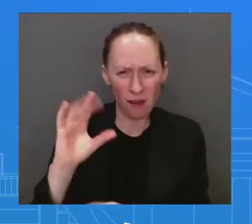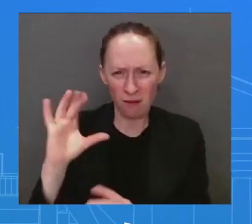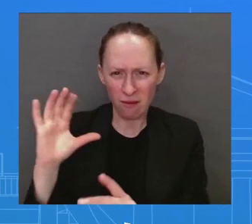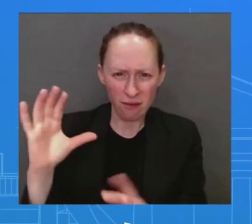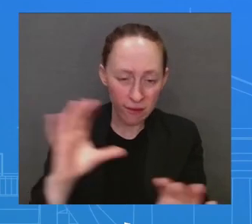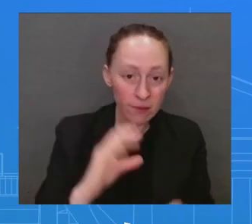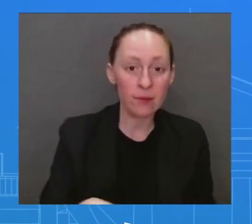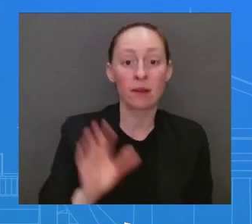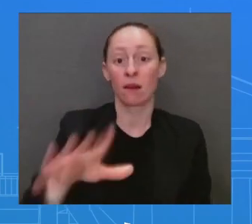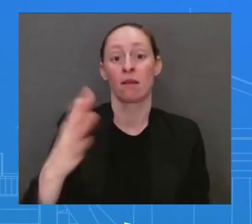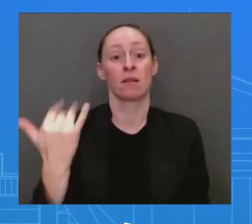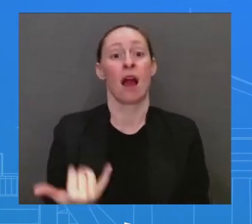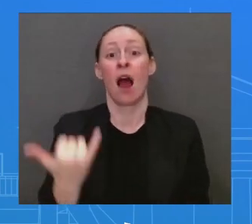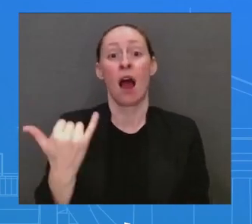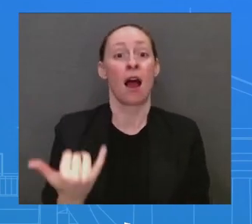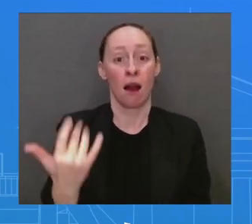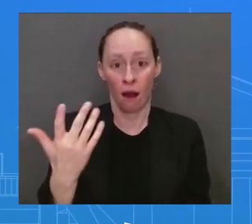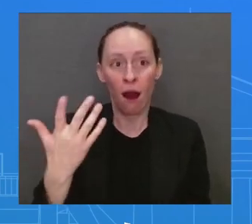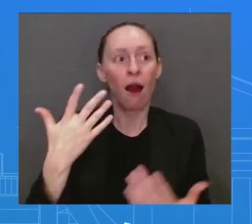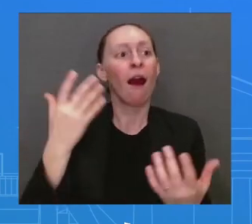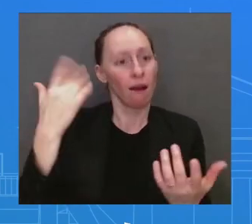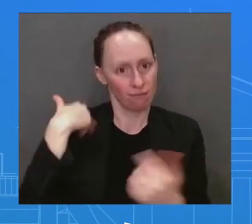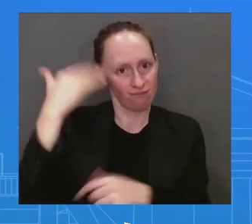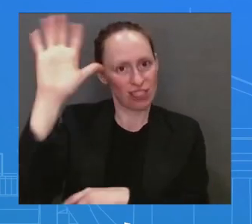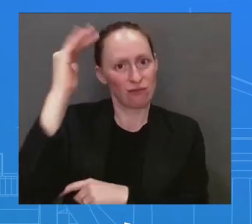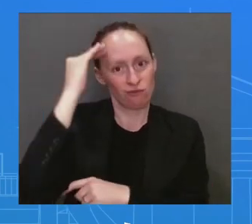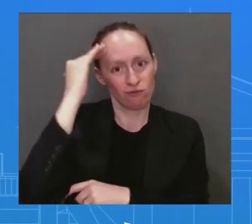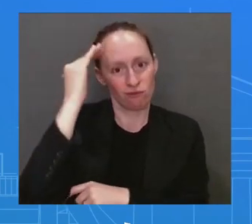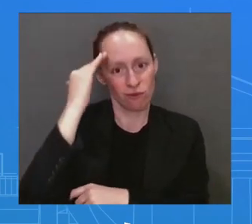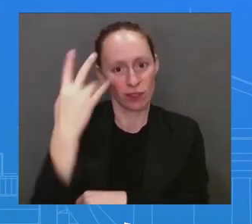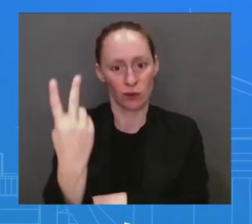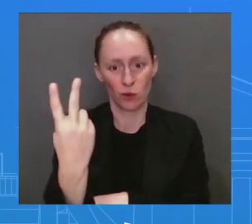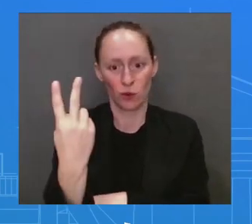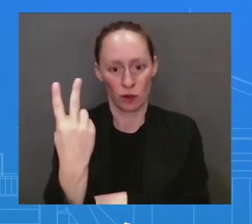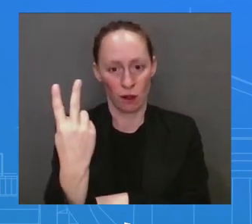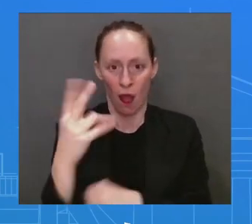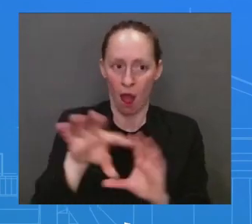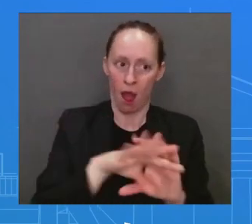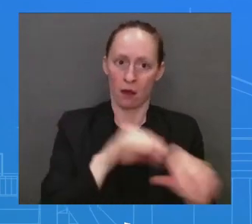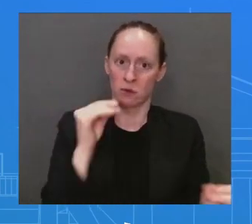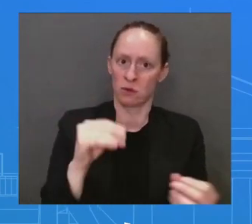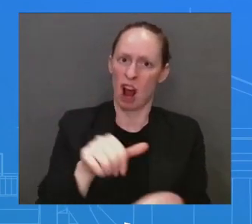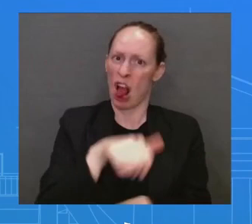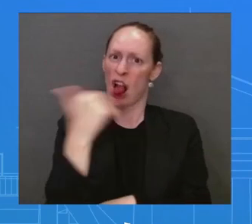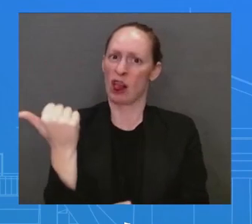that's just a tiny fraction of the pool that we think Hamas is holding.